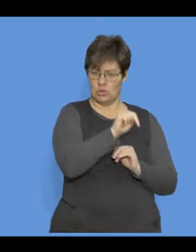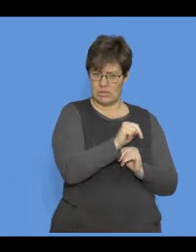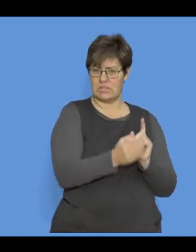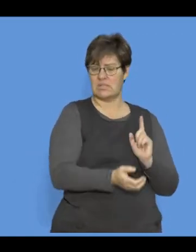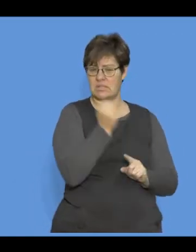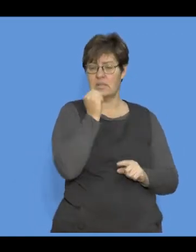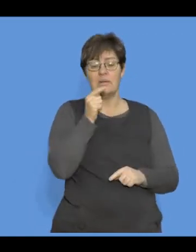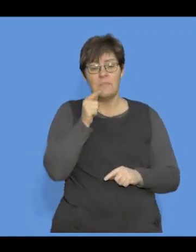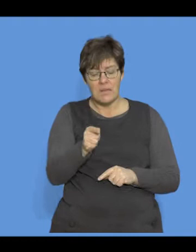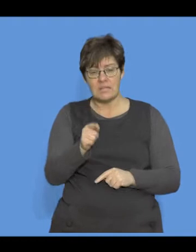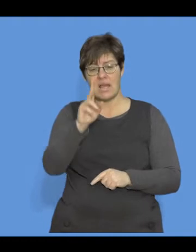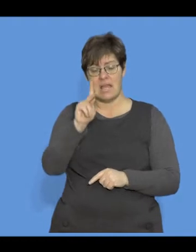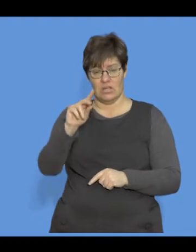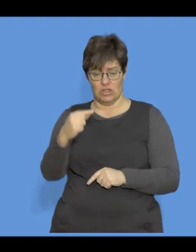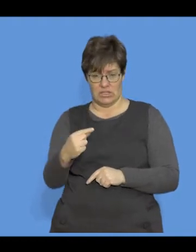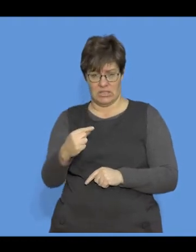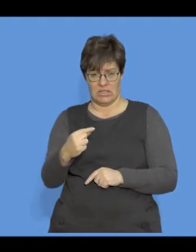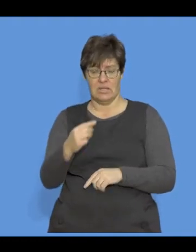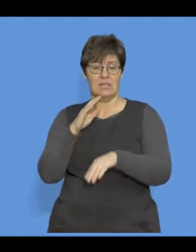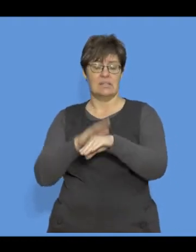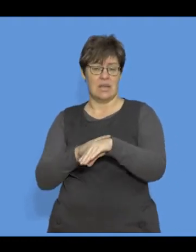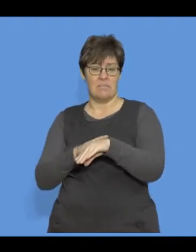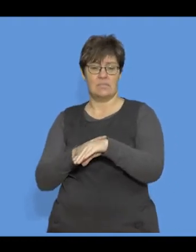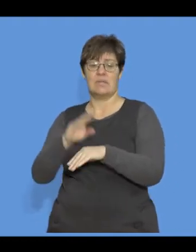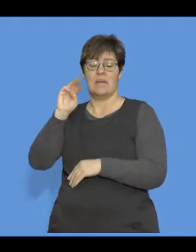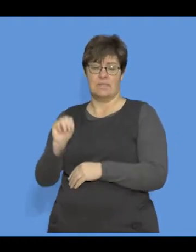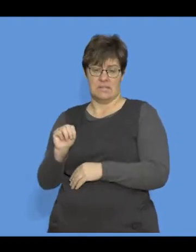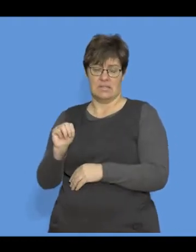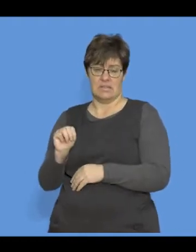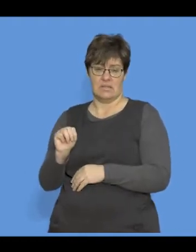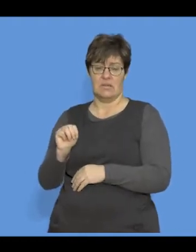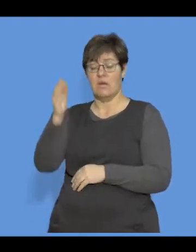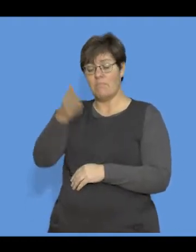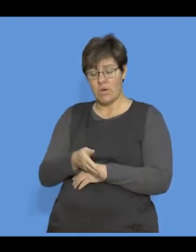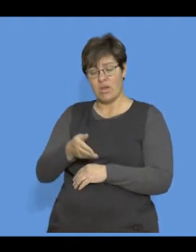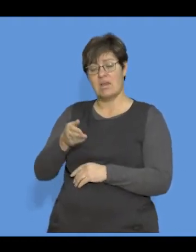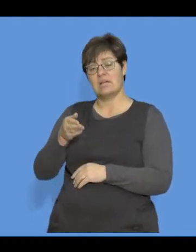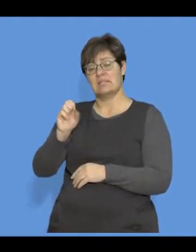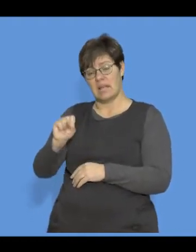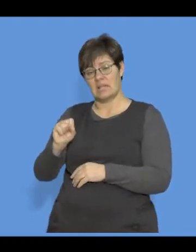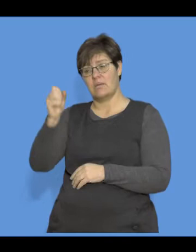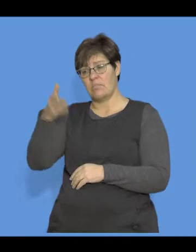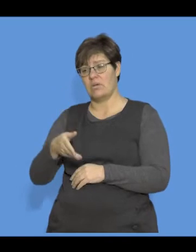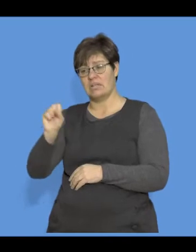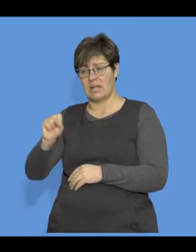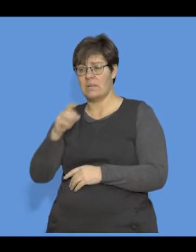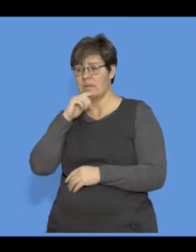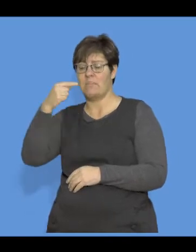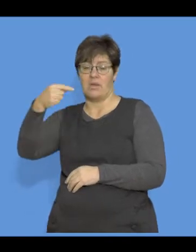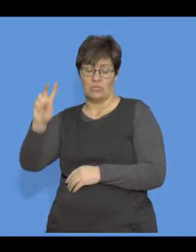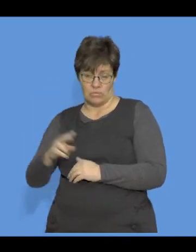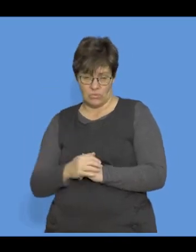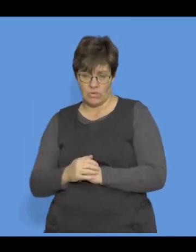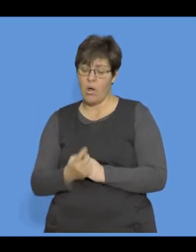is kilograms times meters per second per second. 1 newton is